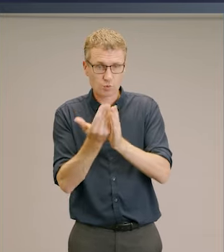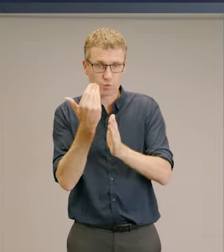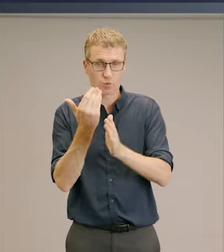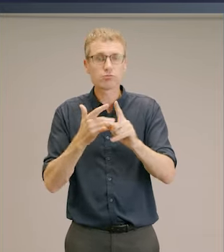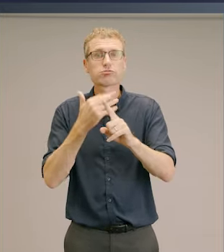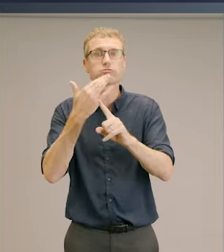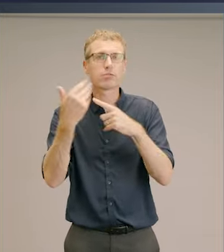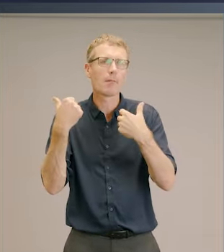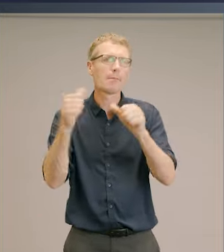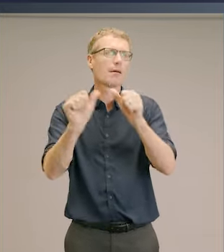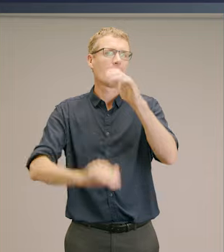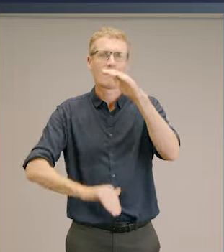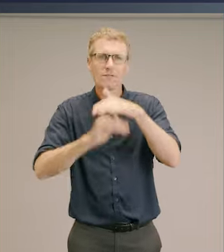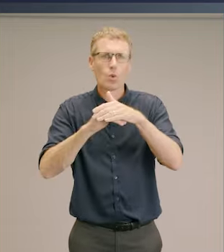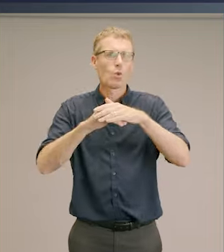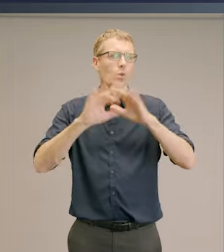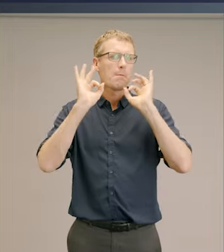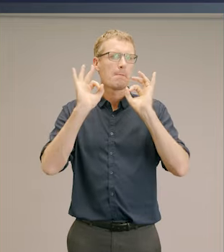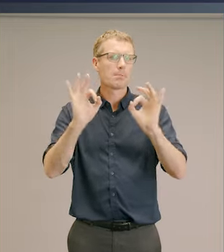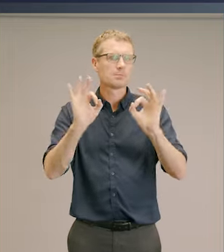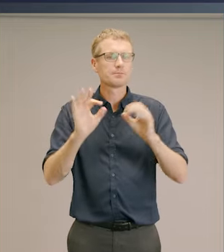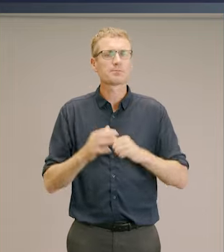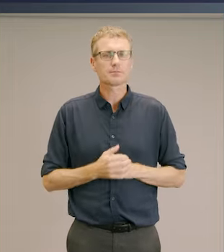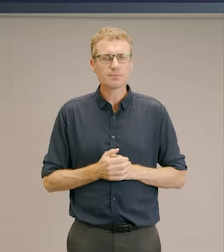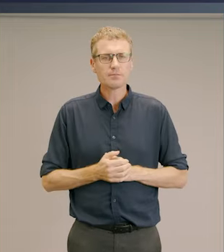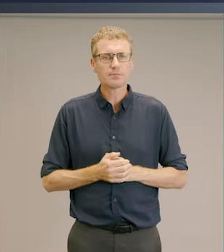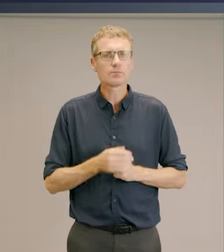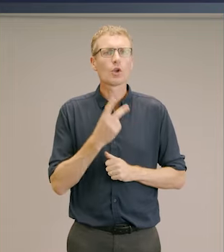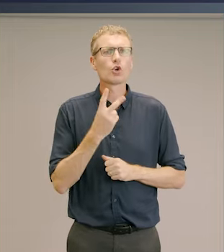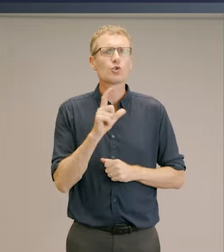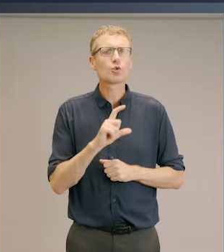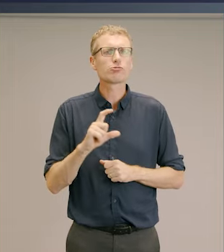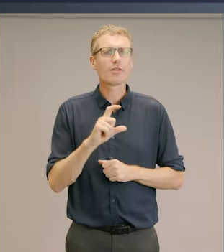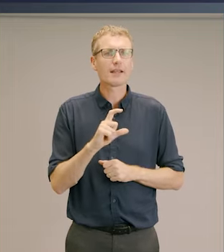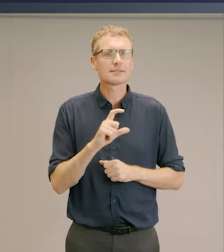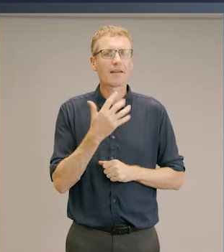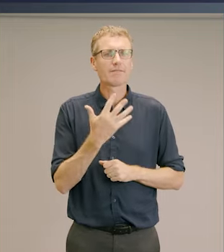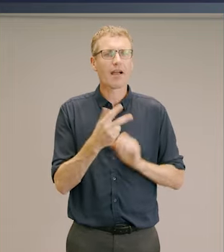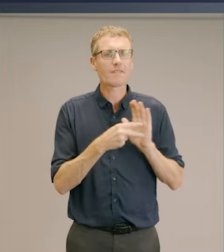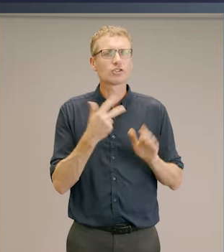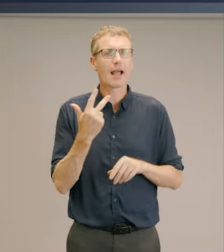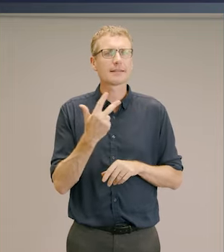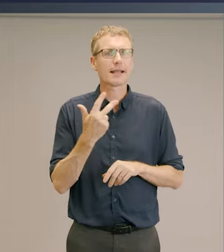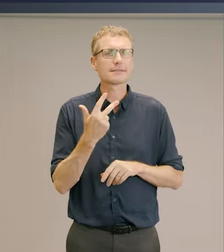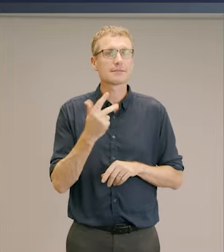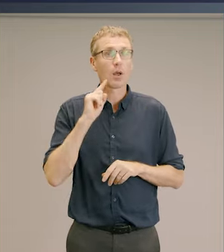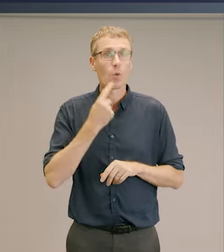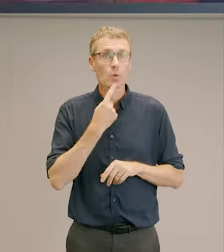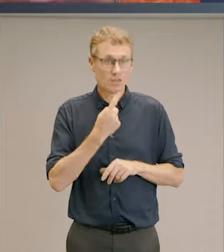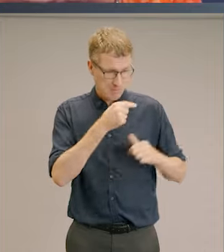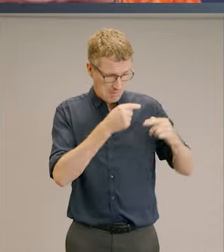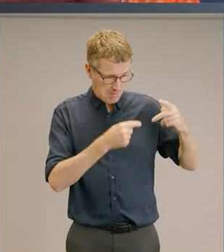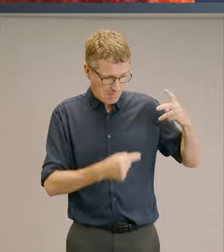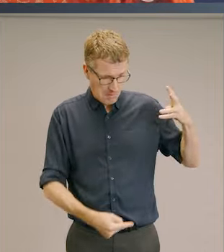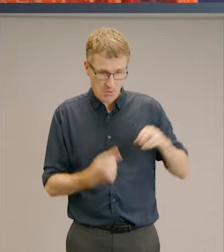fullness. He invites us to be in direct relationship with God himself. In 2 Corinthians chapter 5, verse